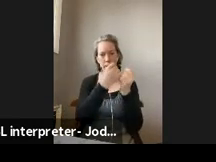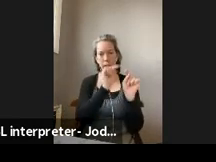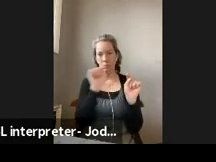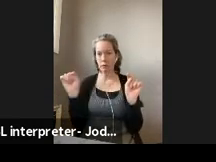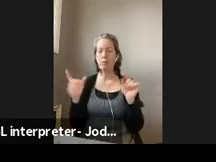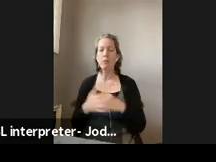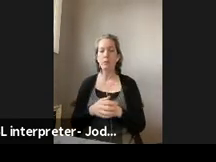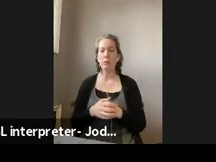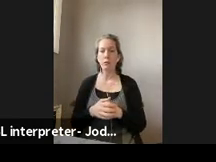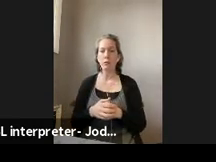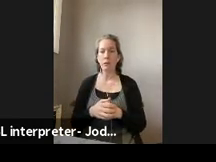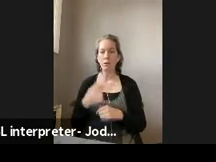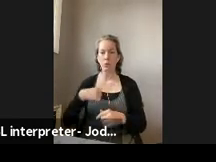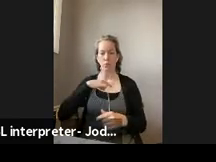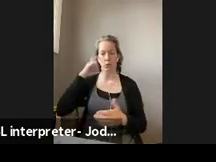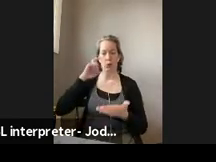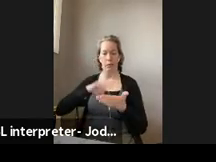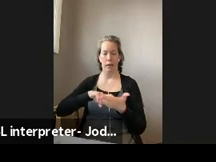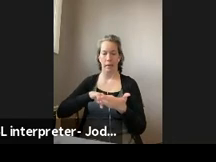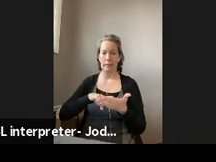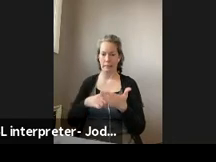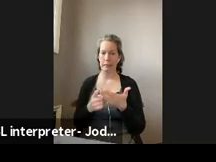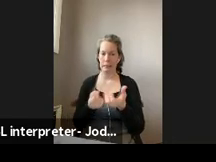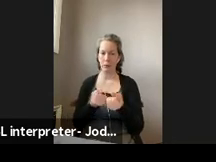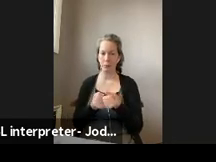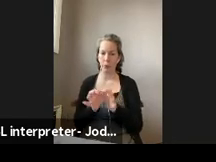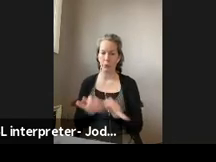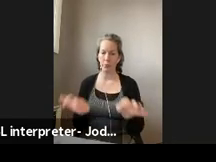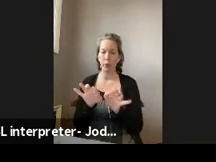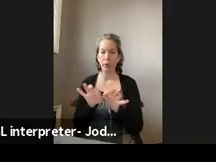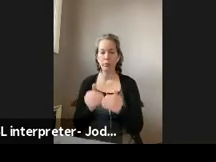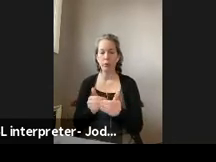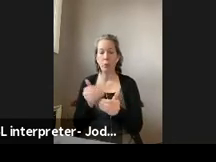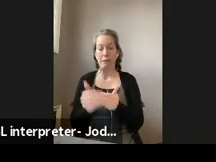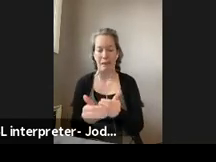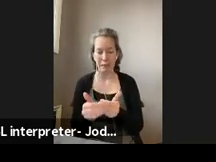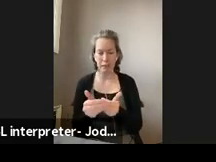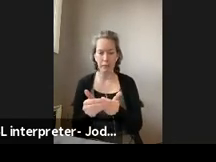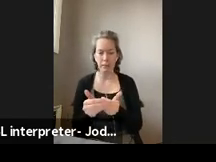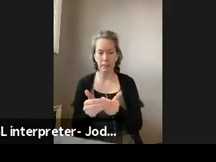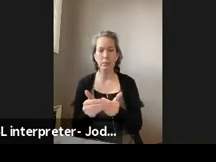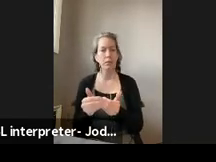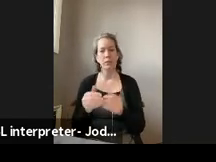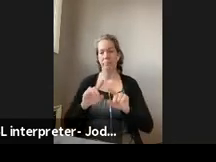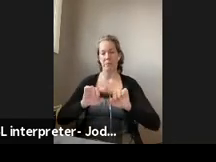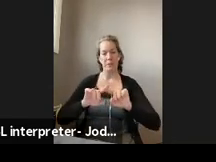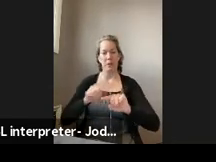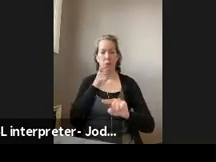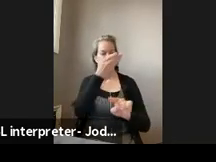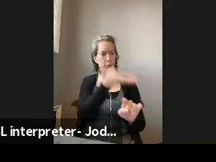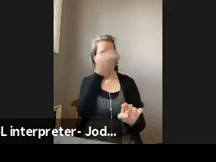and the next steps for survivors looks different to different community groups, right? So with that, we try and ensure